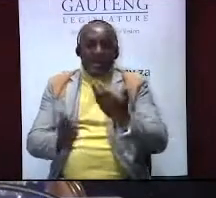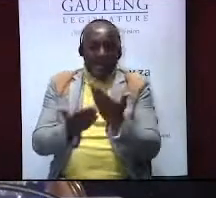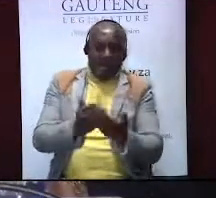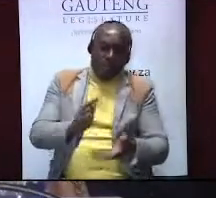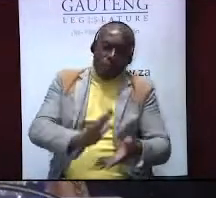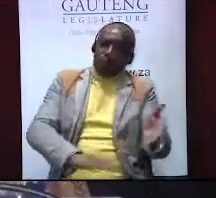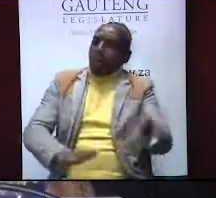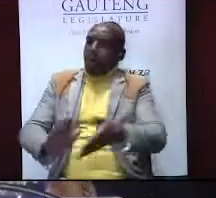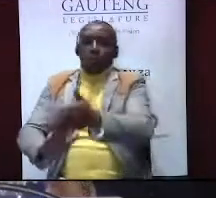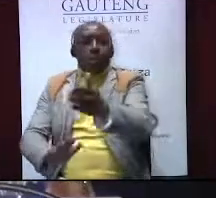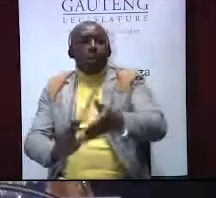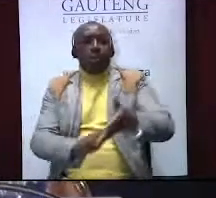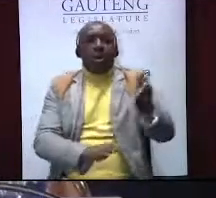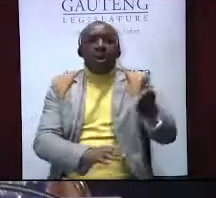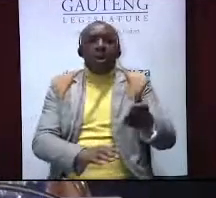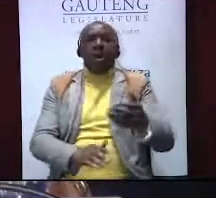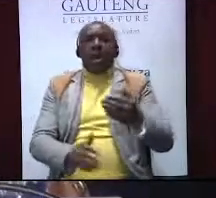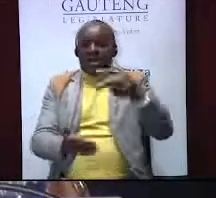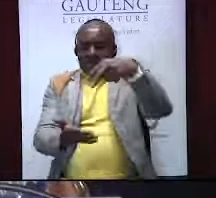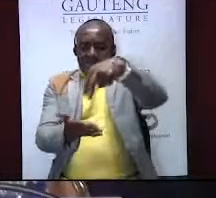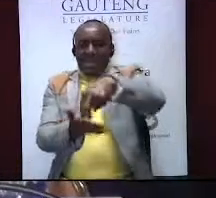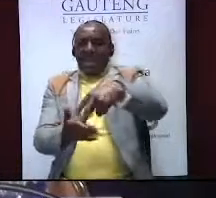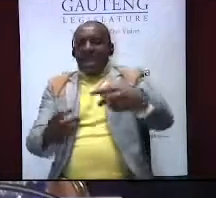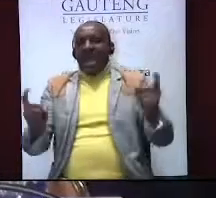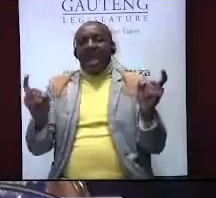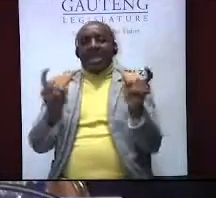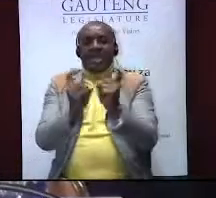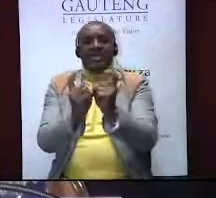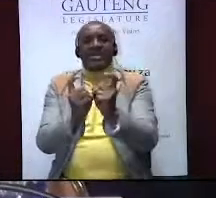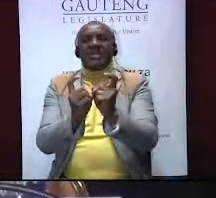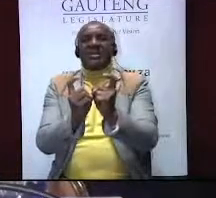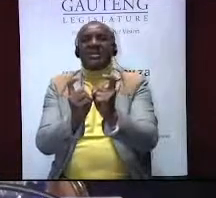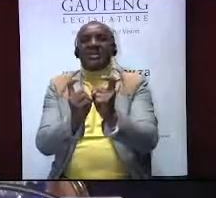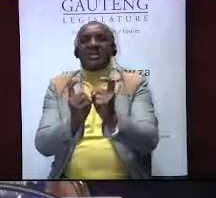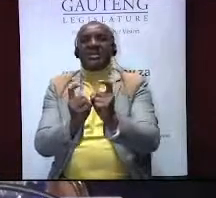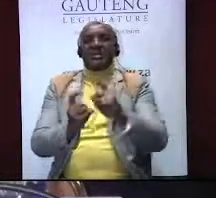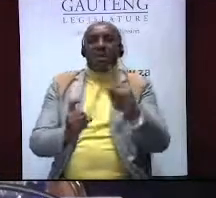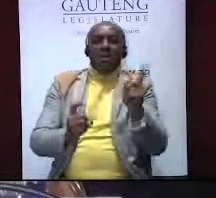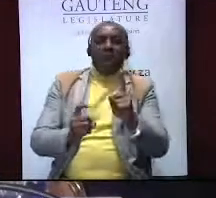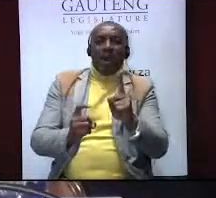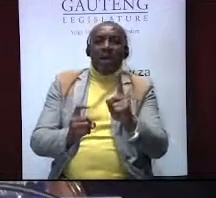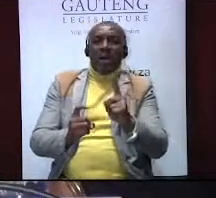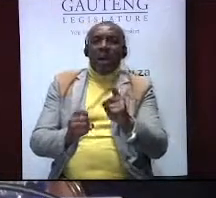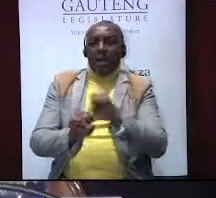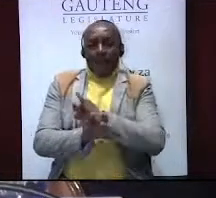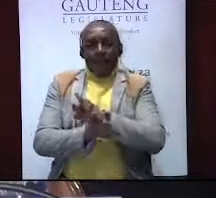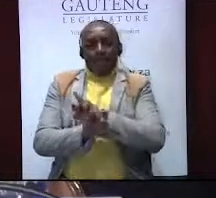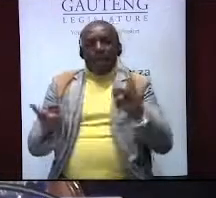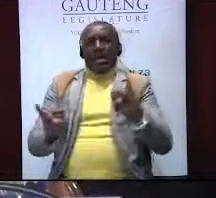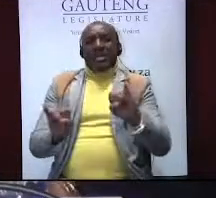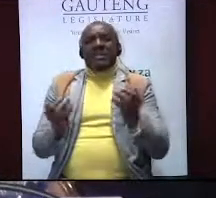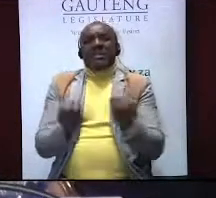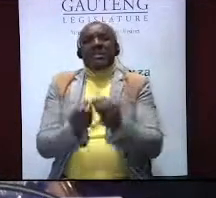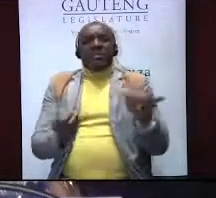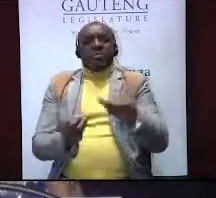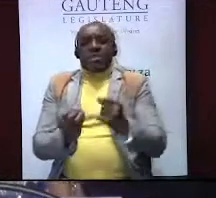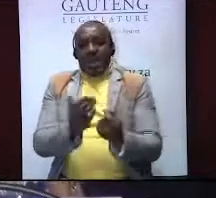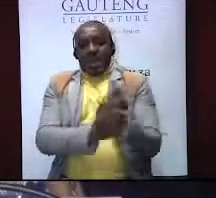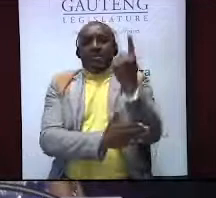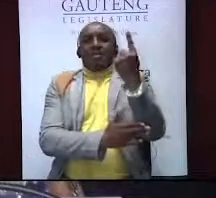there and stand against the schemes of the evil one, who shall do